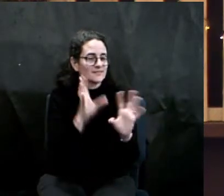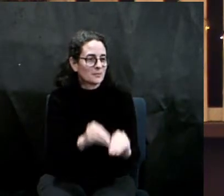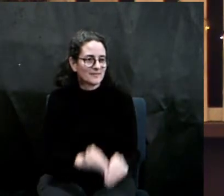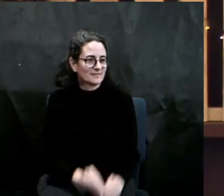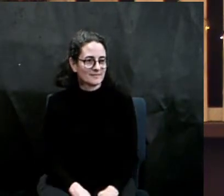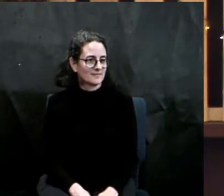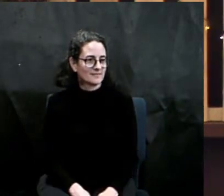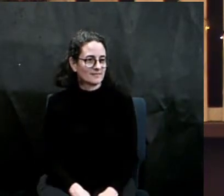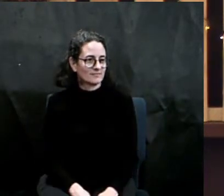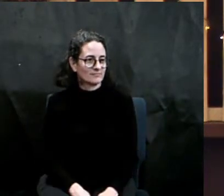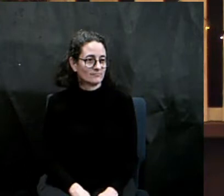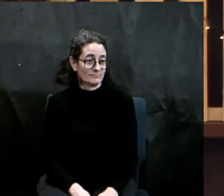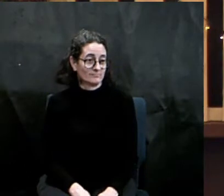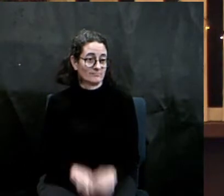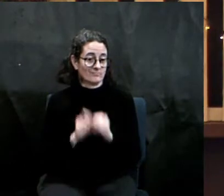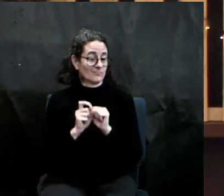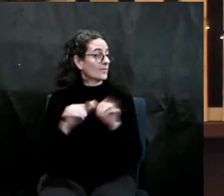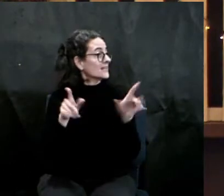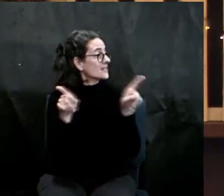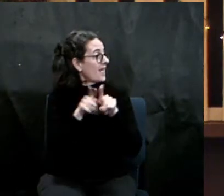It's a bit like this.